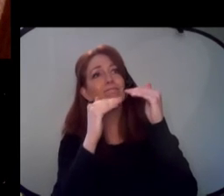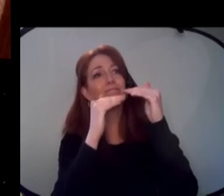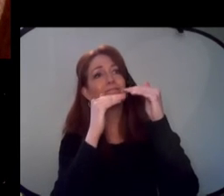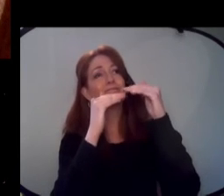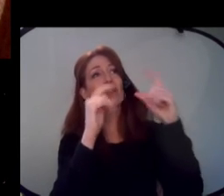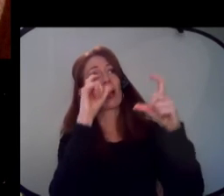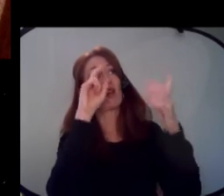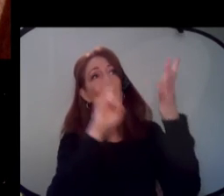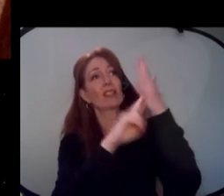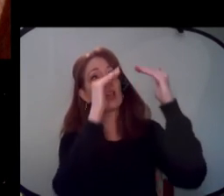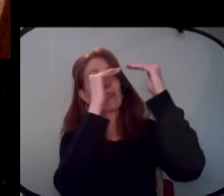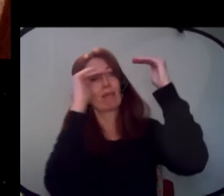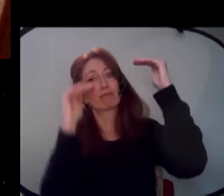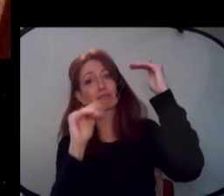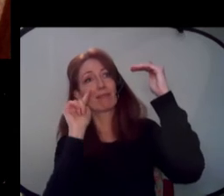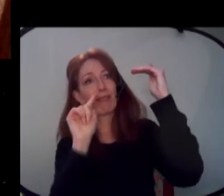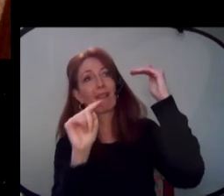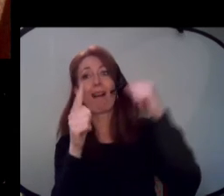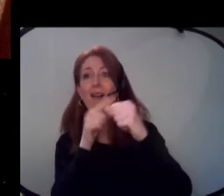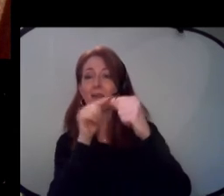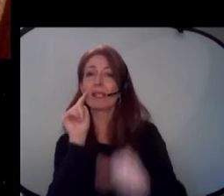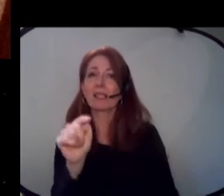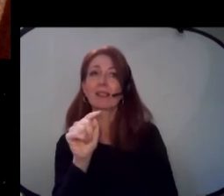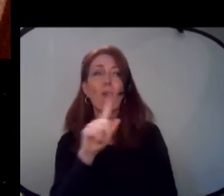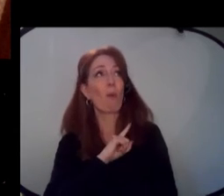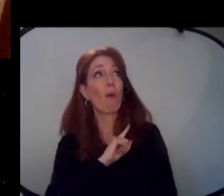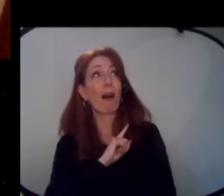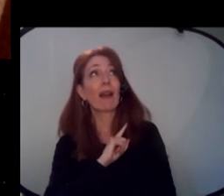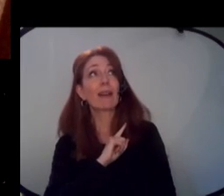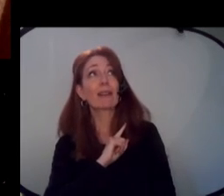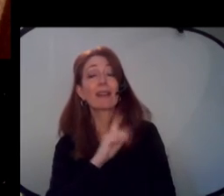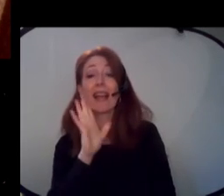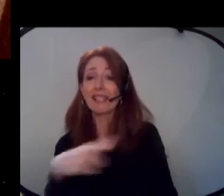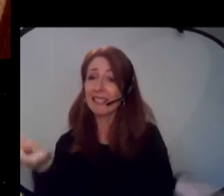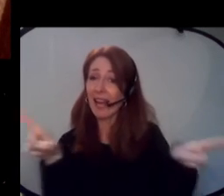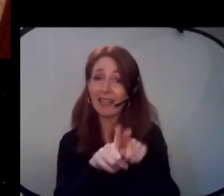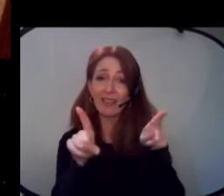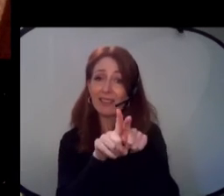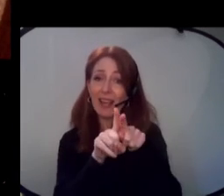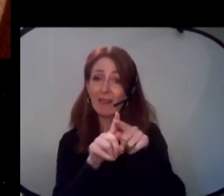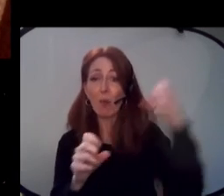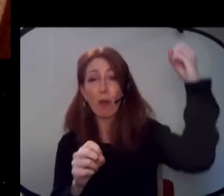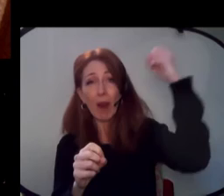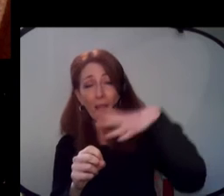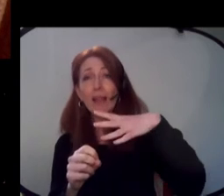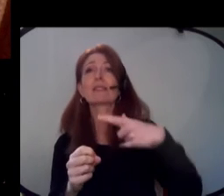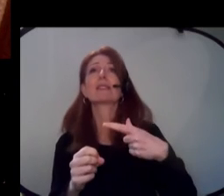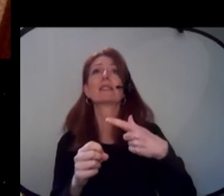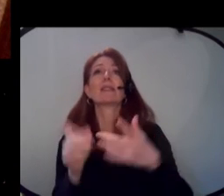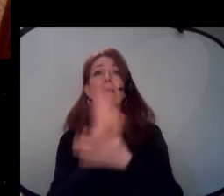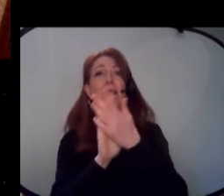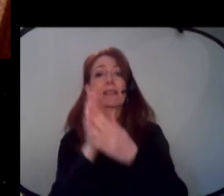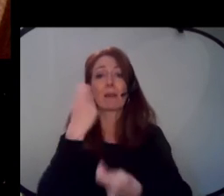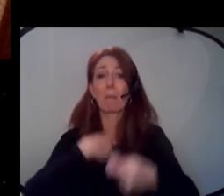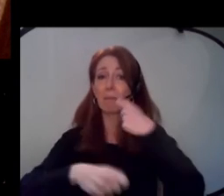because not only can she do that fantastic light source trick and make all her paintings so dramatic,